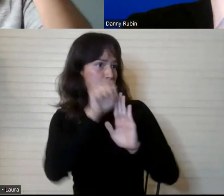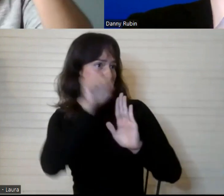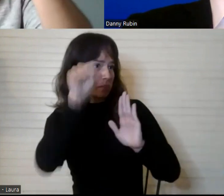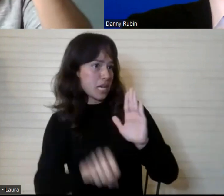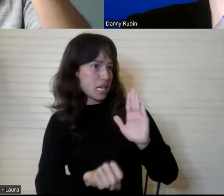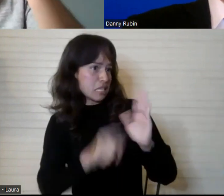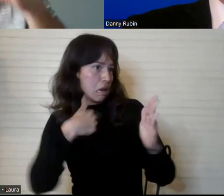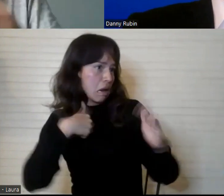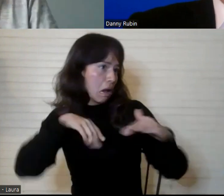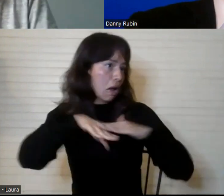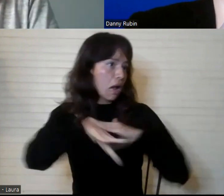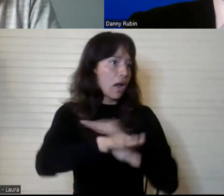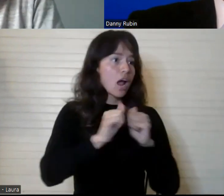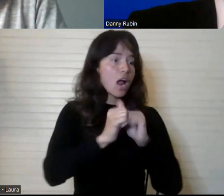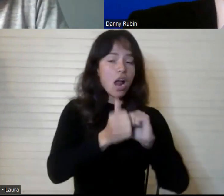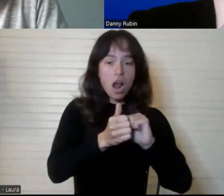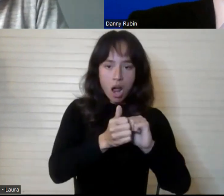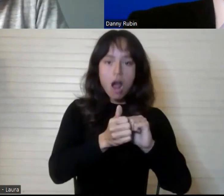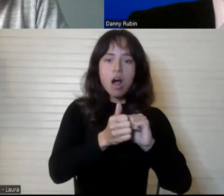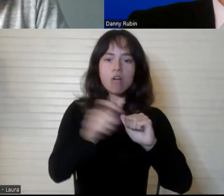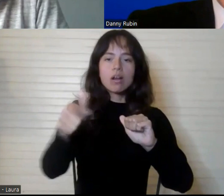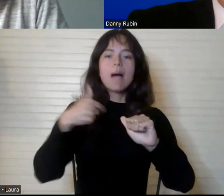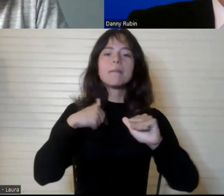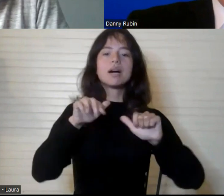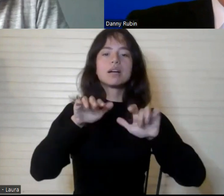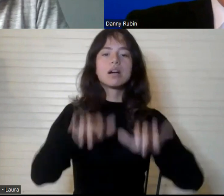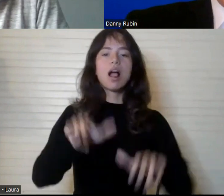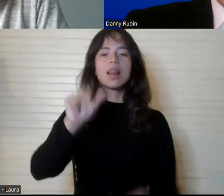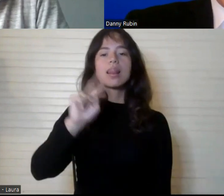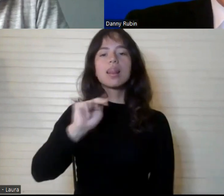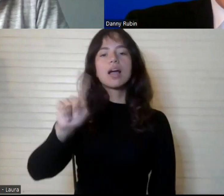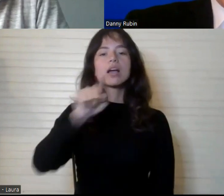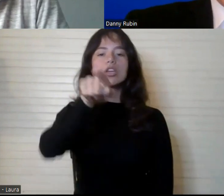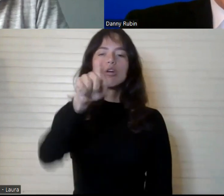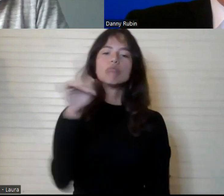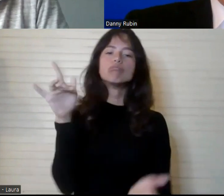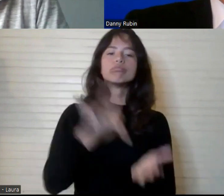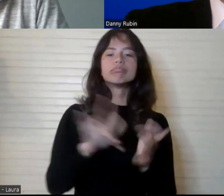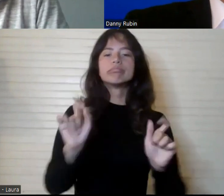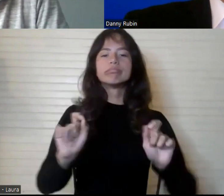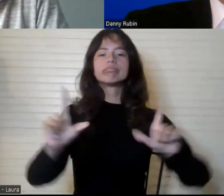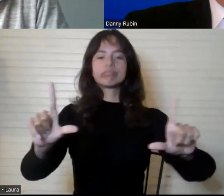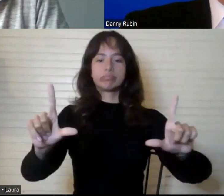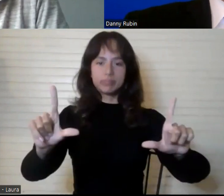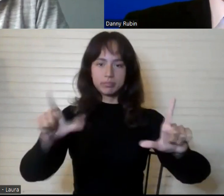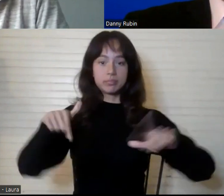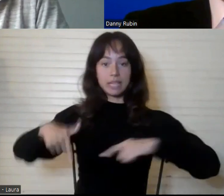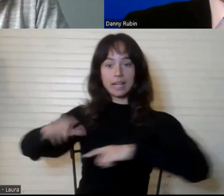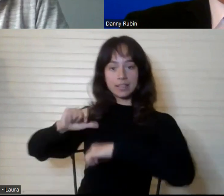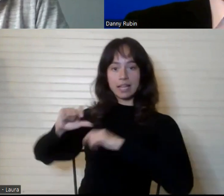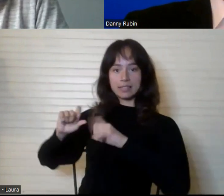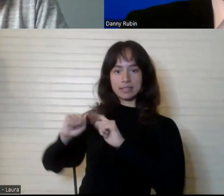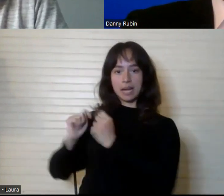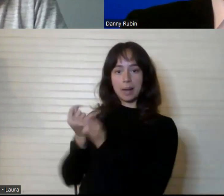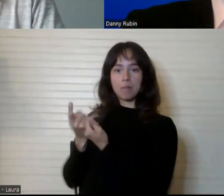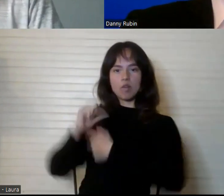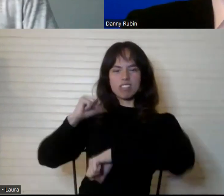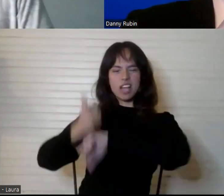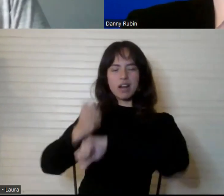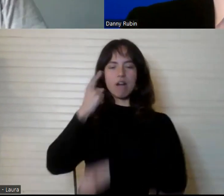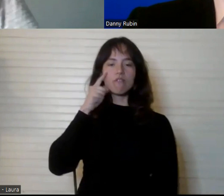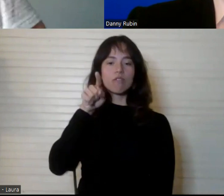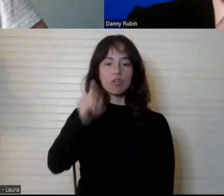chat to request that, and then our team will set it up. Okay, we're going to offer this opportunity throughout